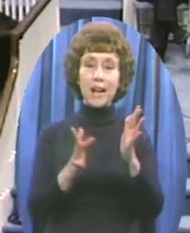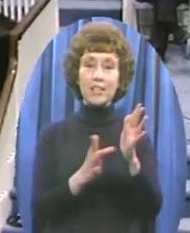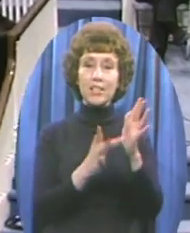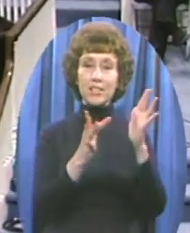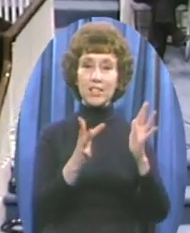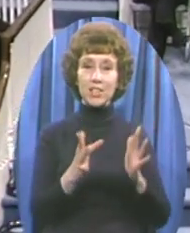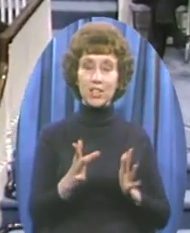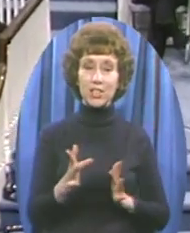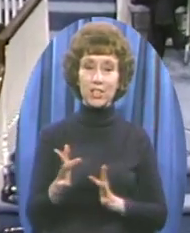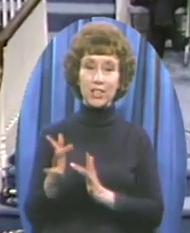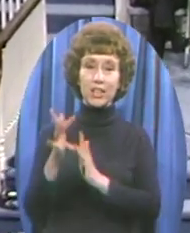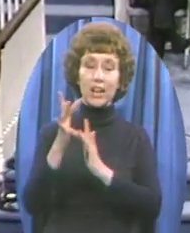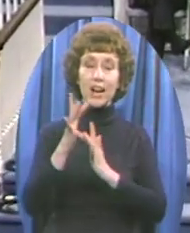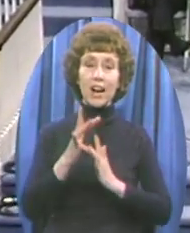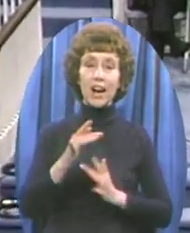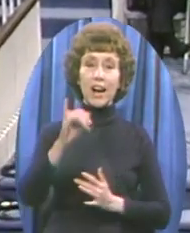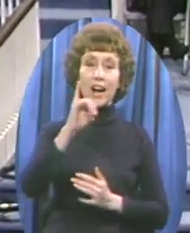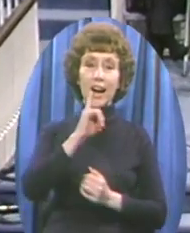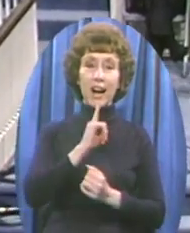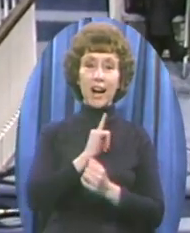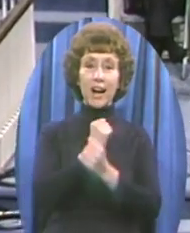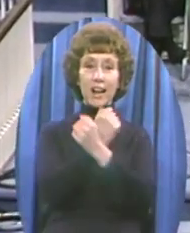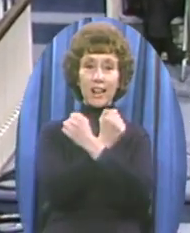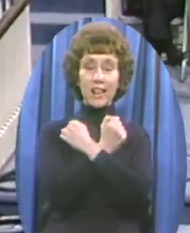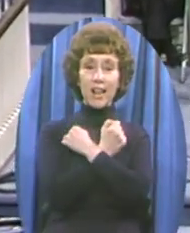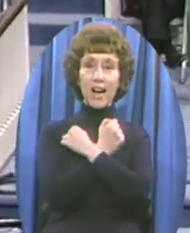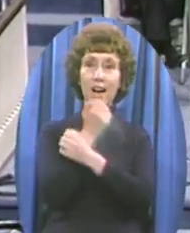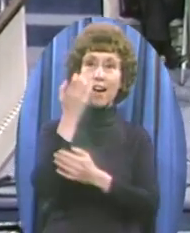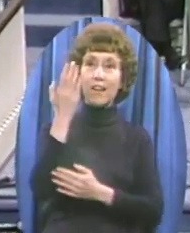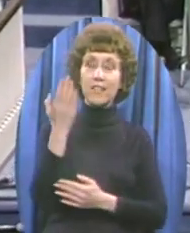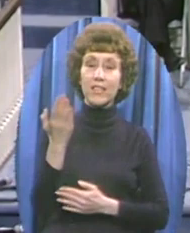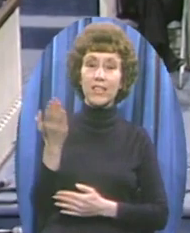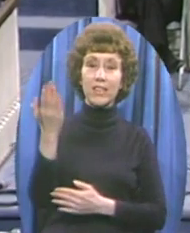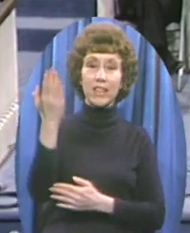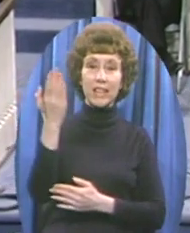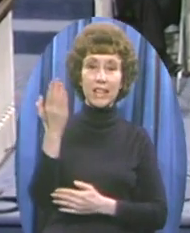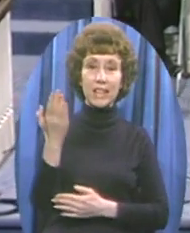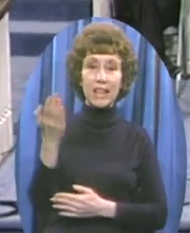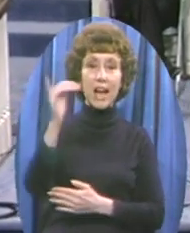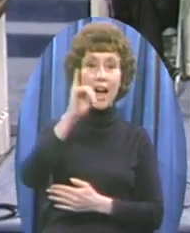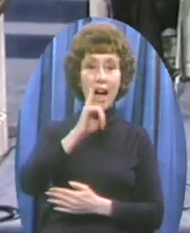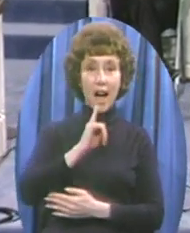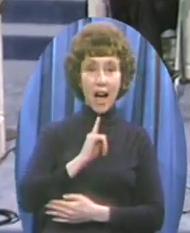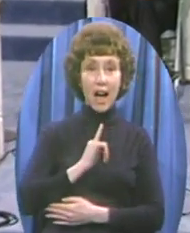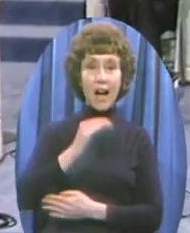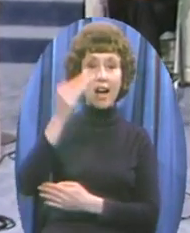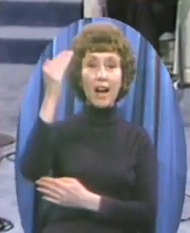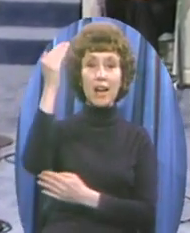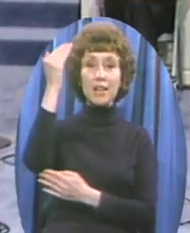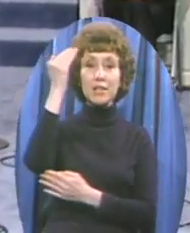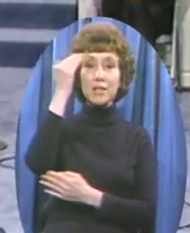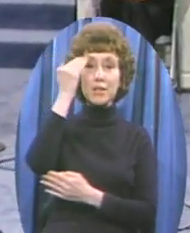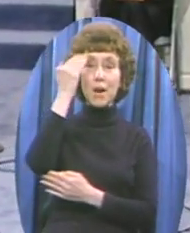Jesus, I love thee. I know